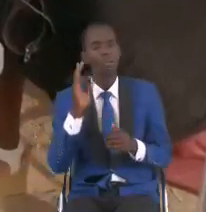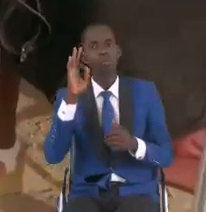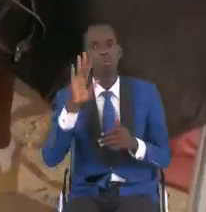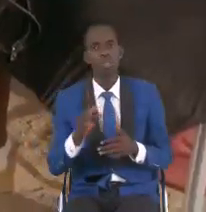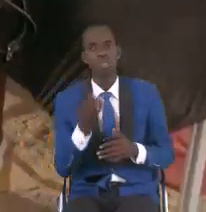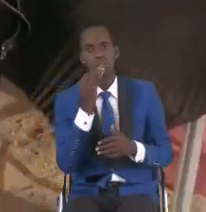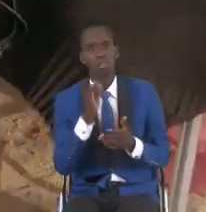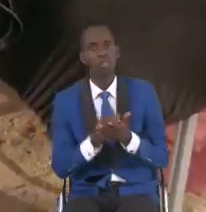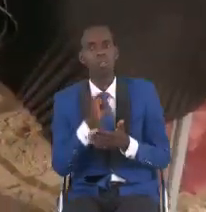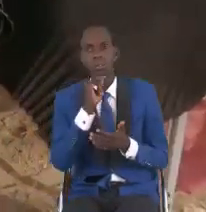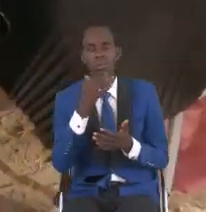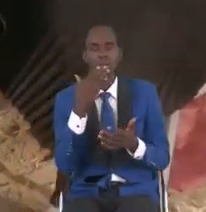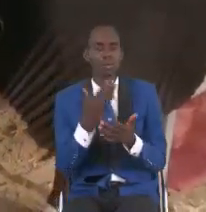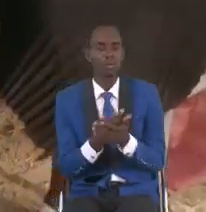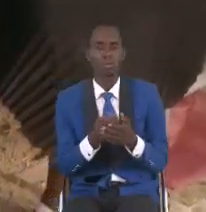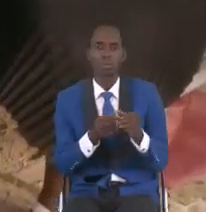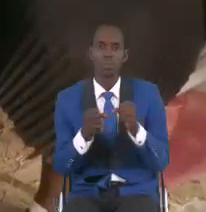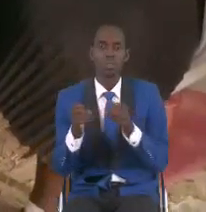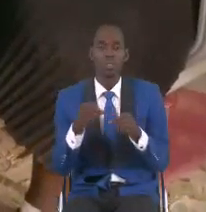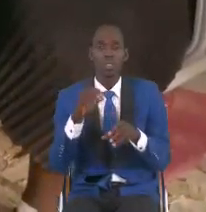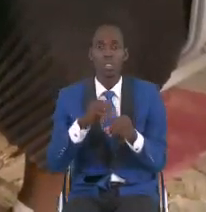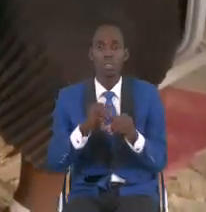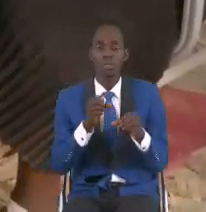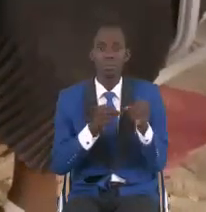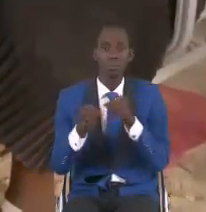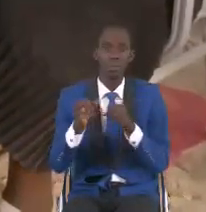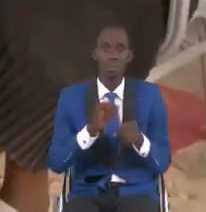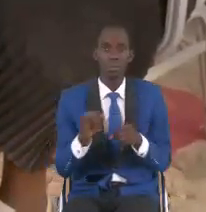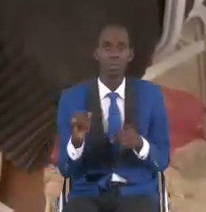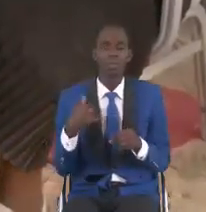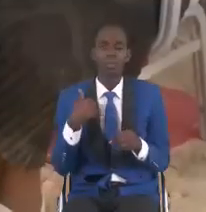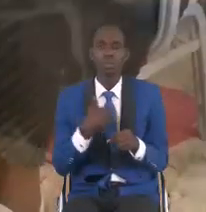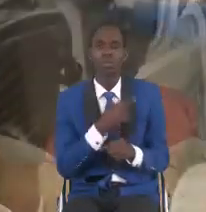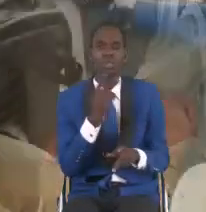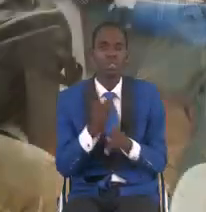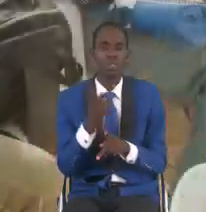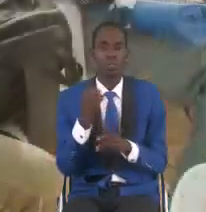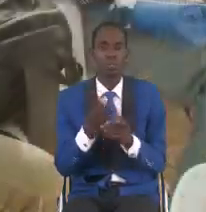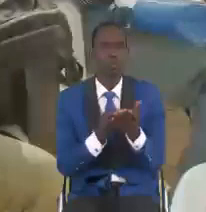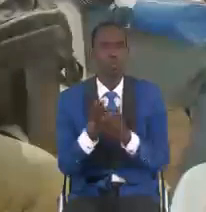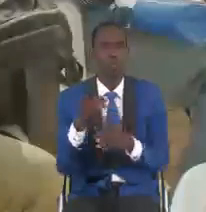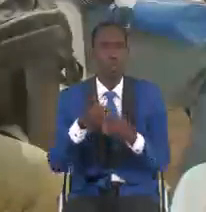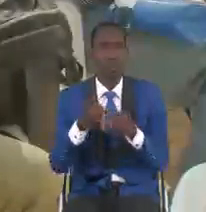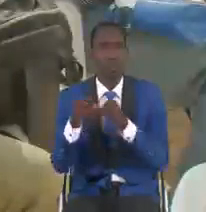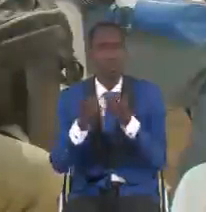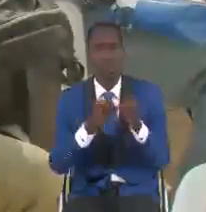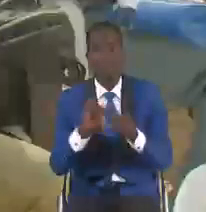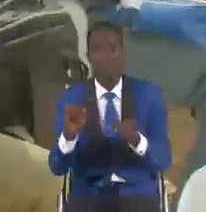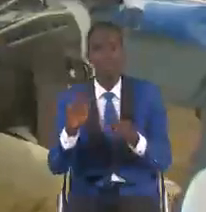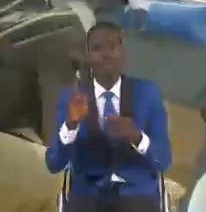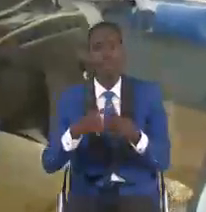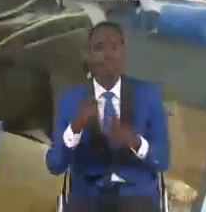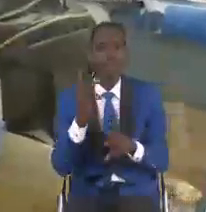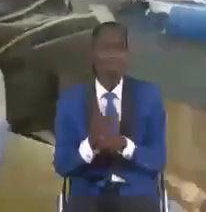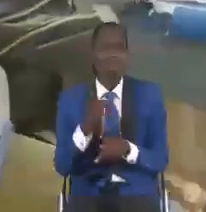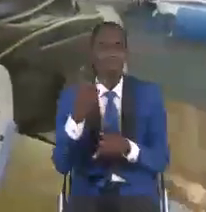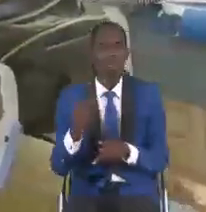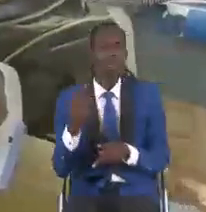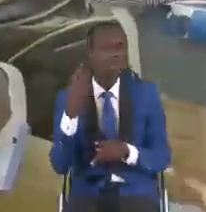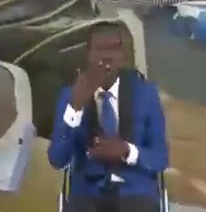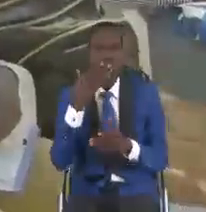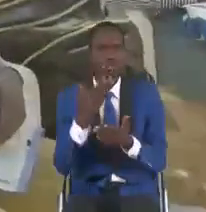fight. He was fighting to maintain the truth. He was fighting to maintain the sound